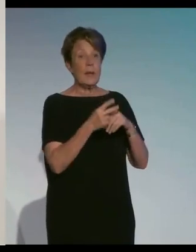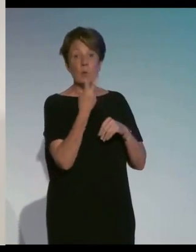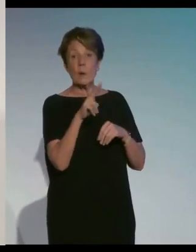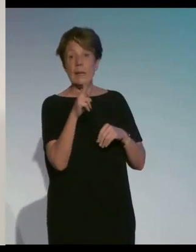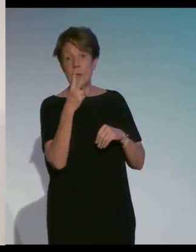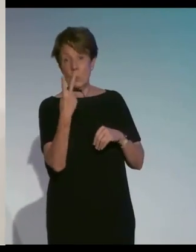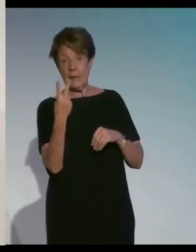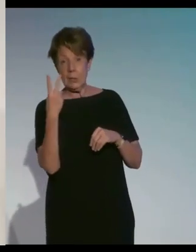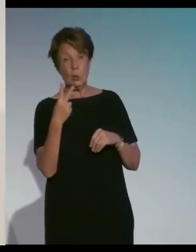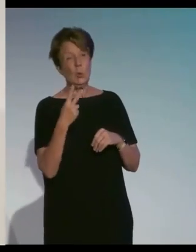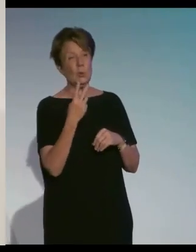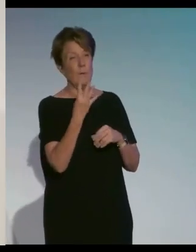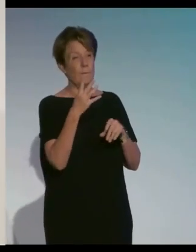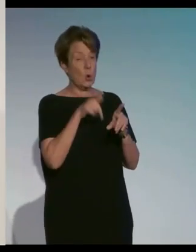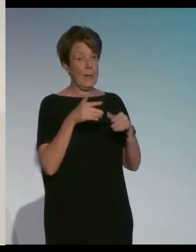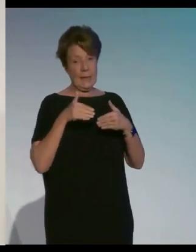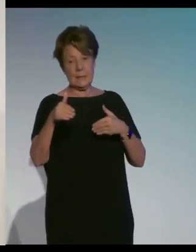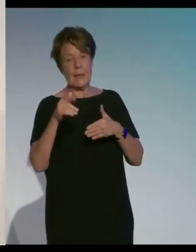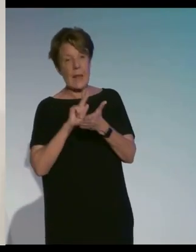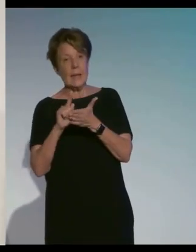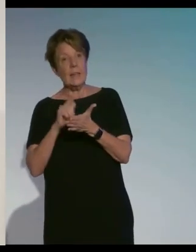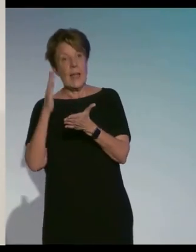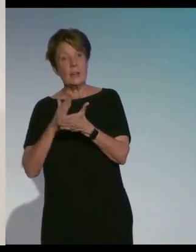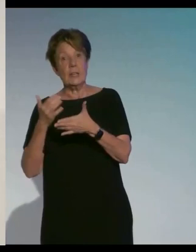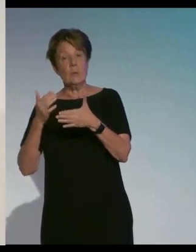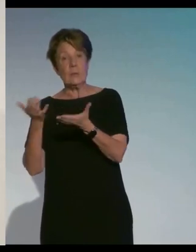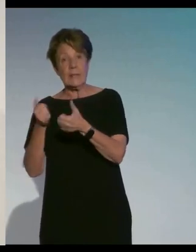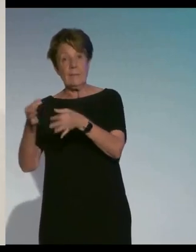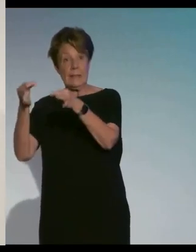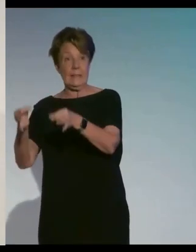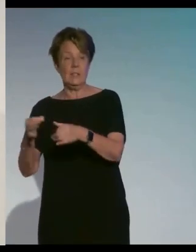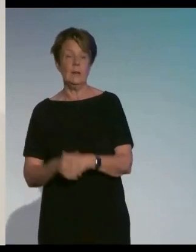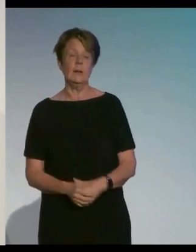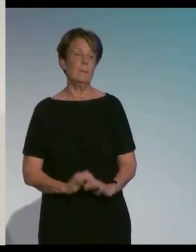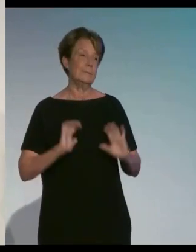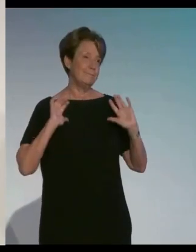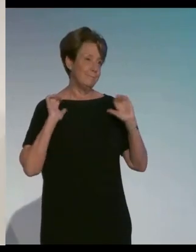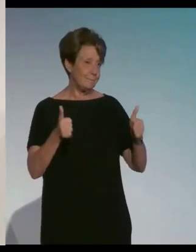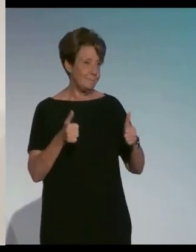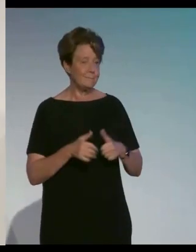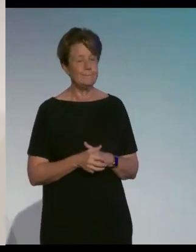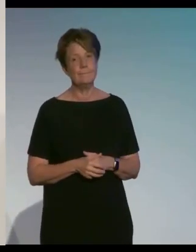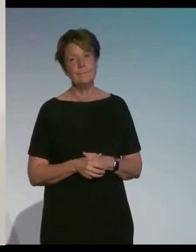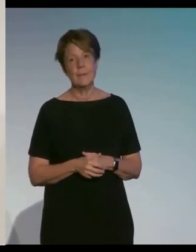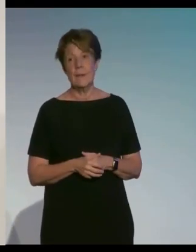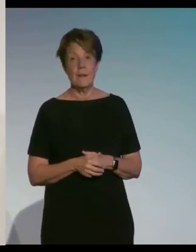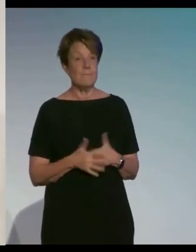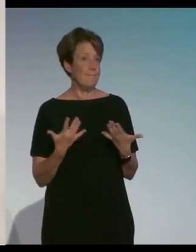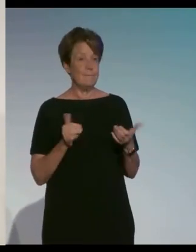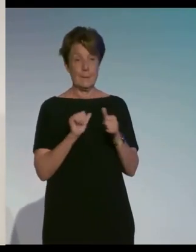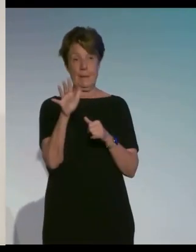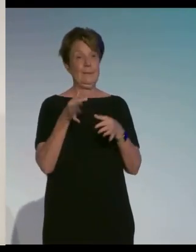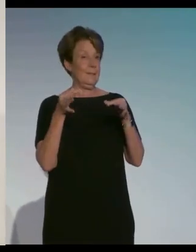down the line again, we finally got the decision, which was just great. I couldn't have asked for a better decision.